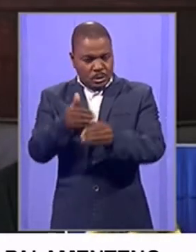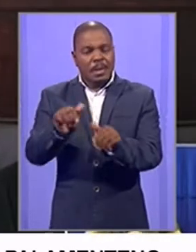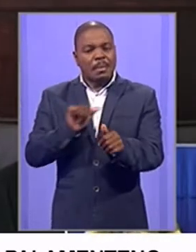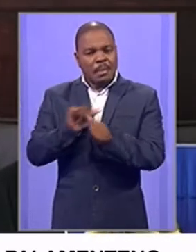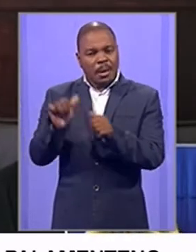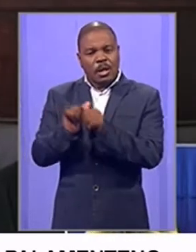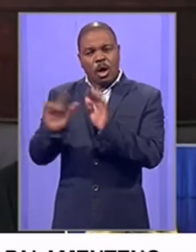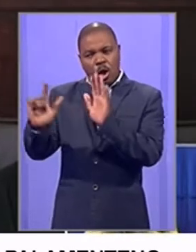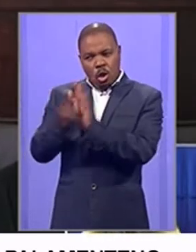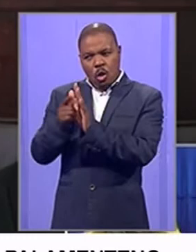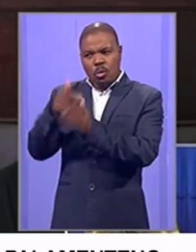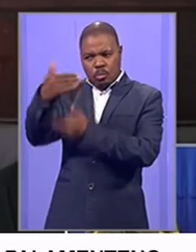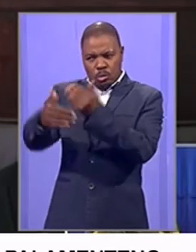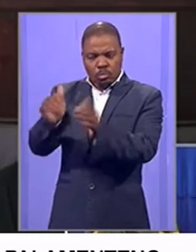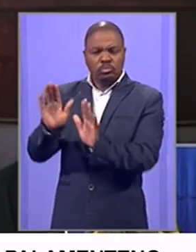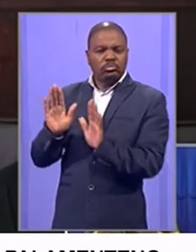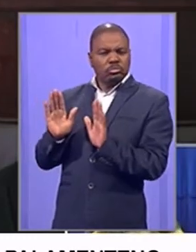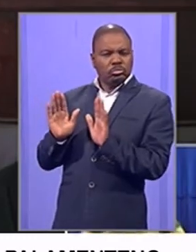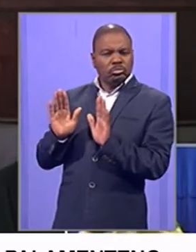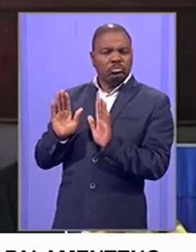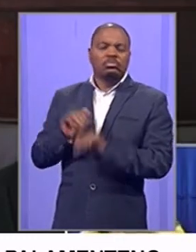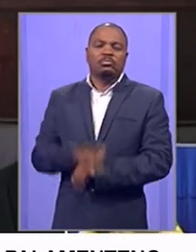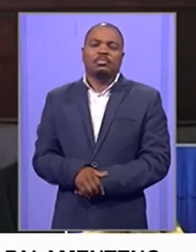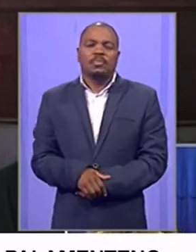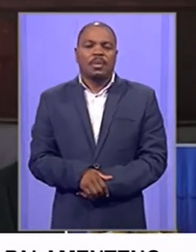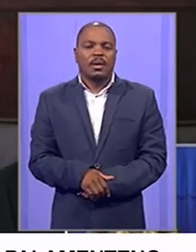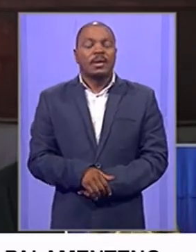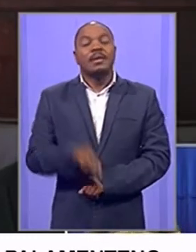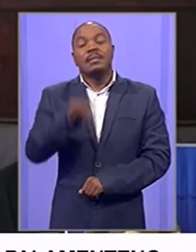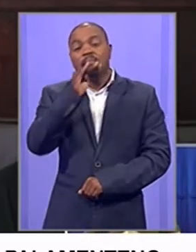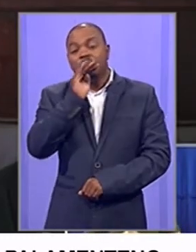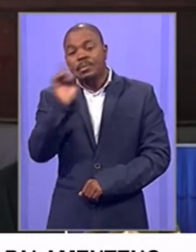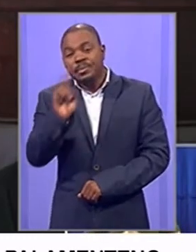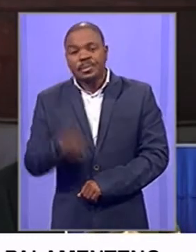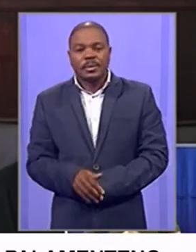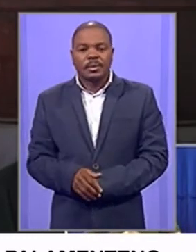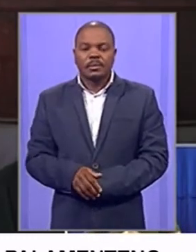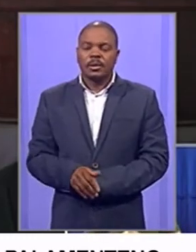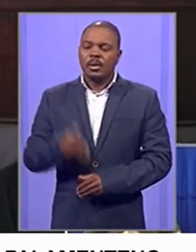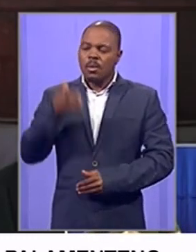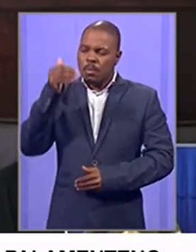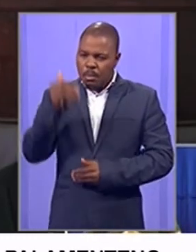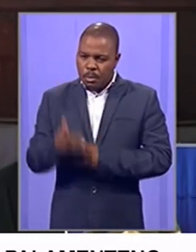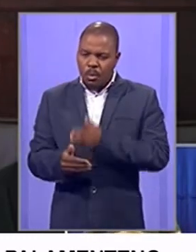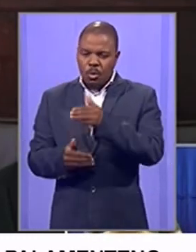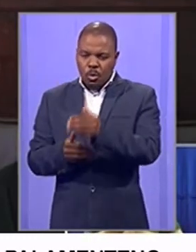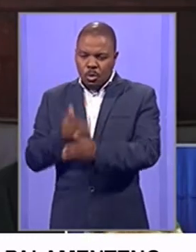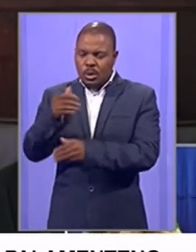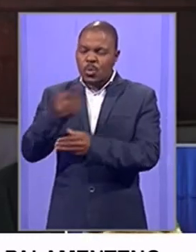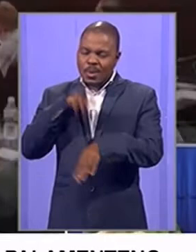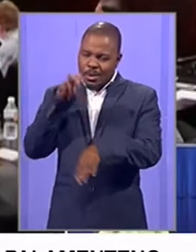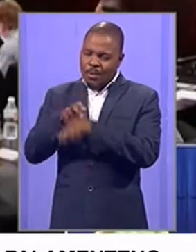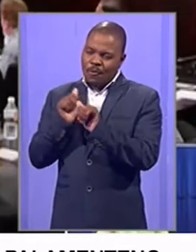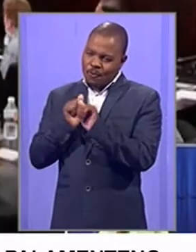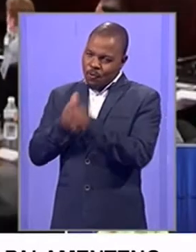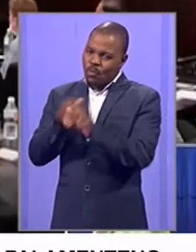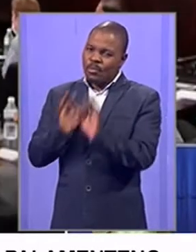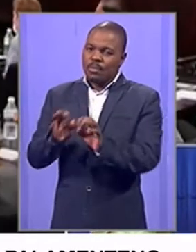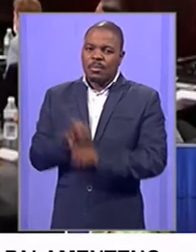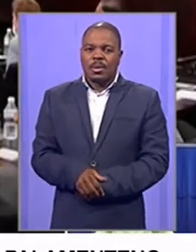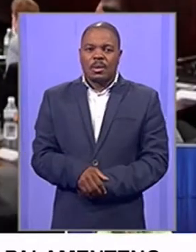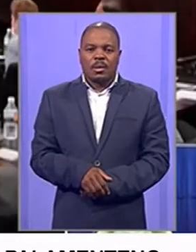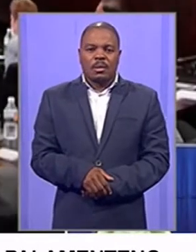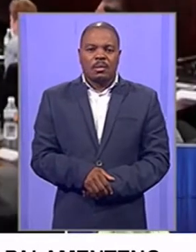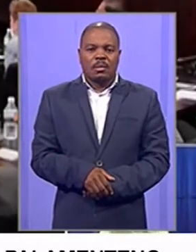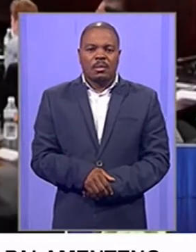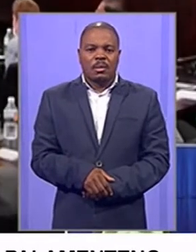allowed to take its course. In other words, due process must be followed. The